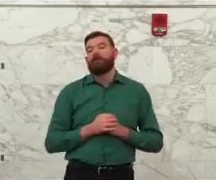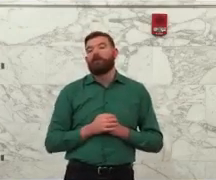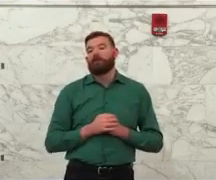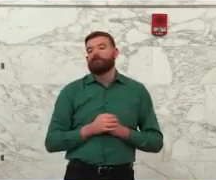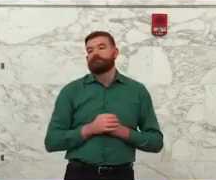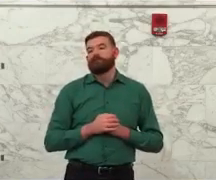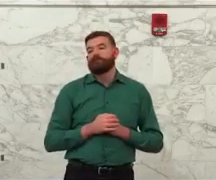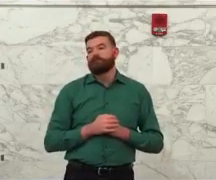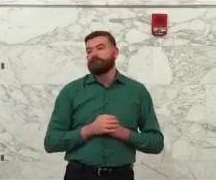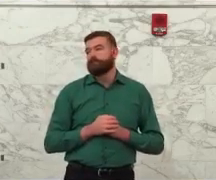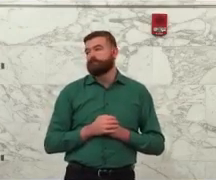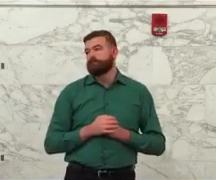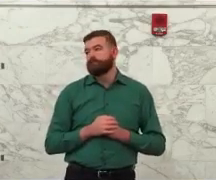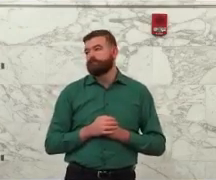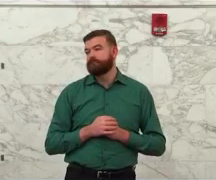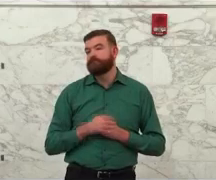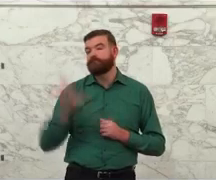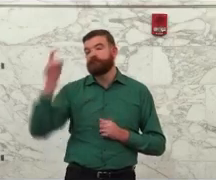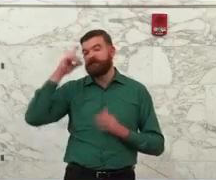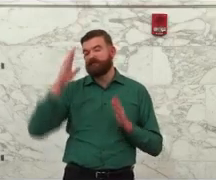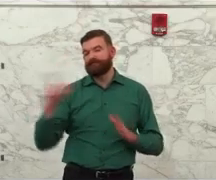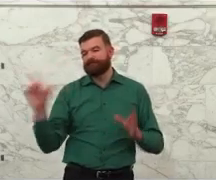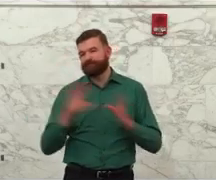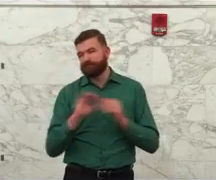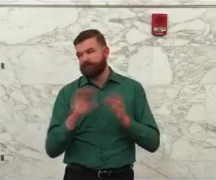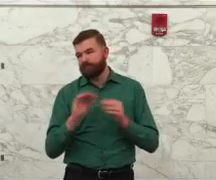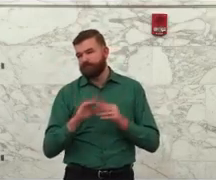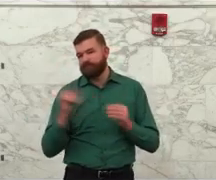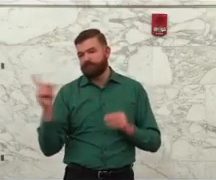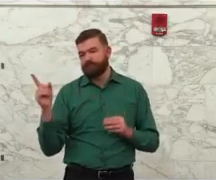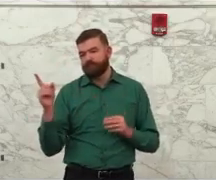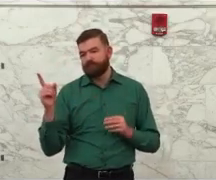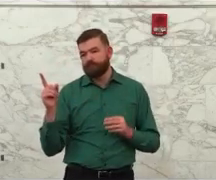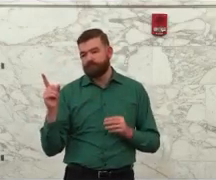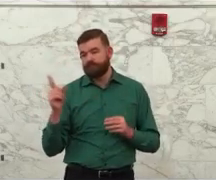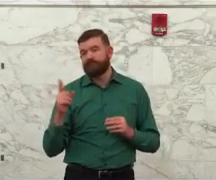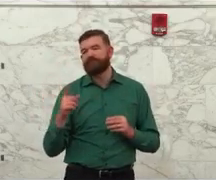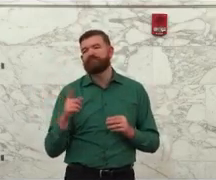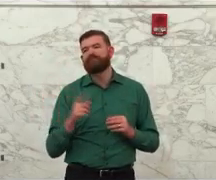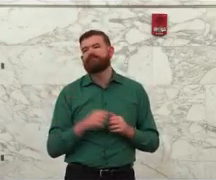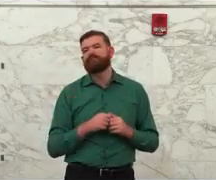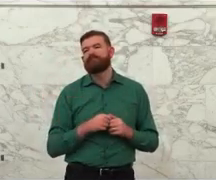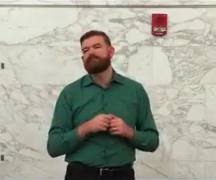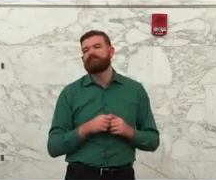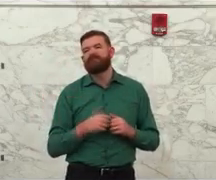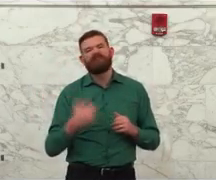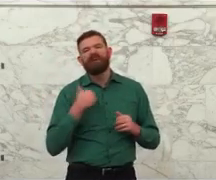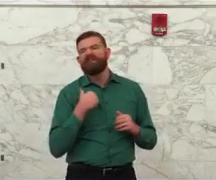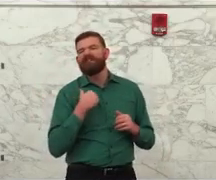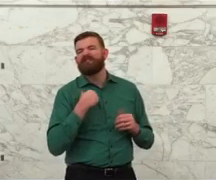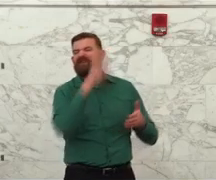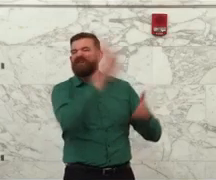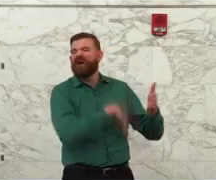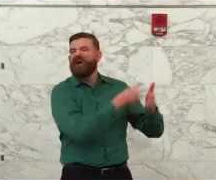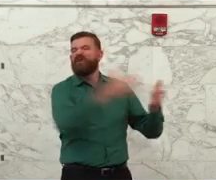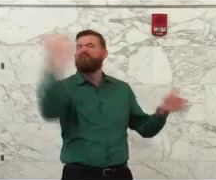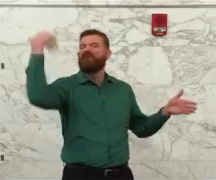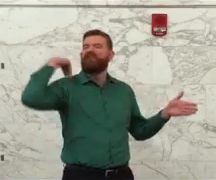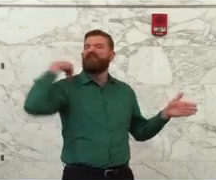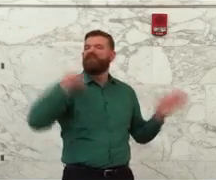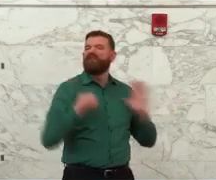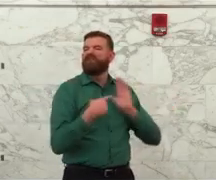should probably get that chart, Mahan, to join us again. Mahan, we should probably get the chart to come back and join us at one of our upcoming meetings